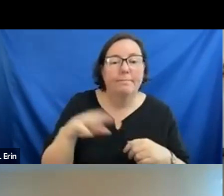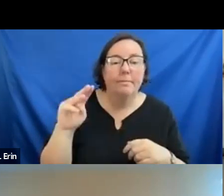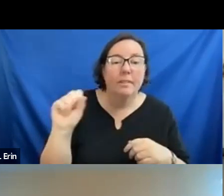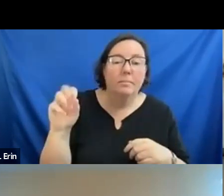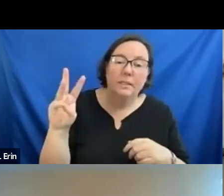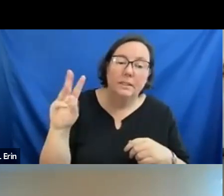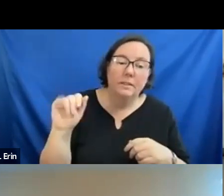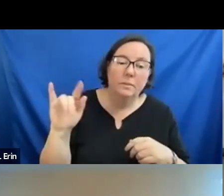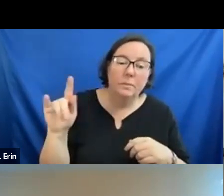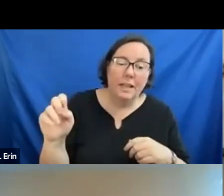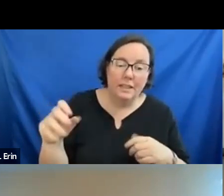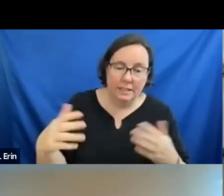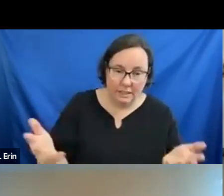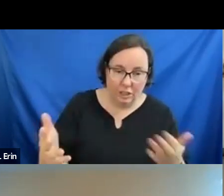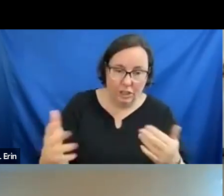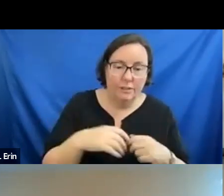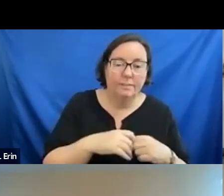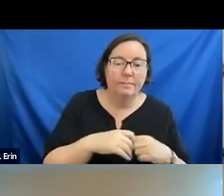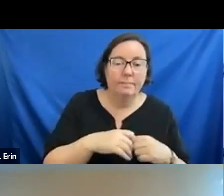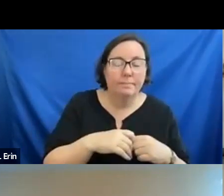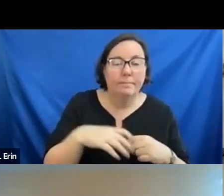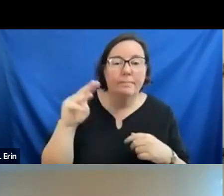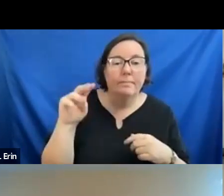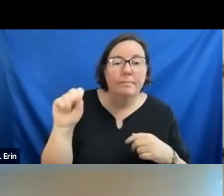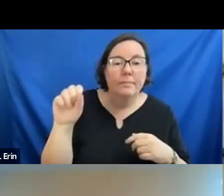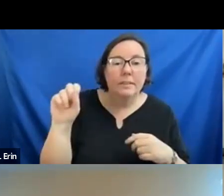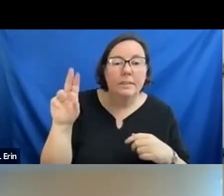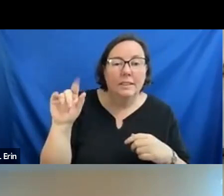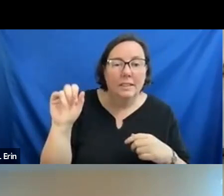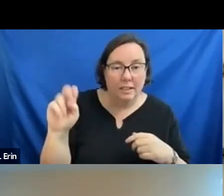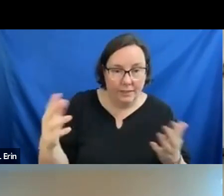Waite. Present. Ms. Sullivan.